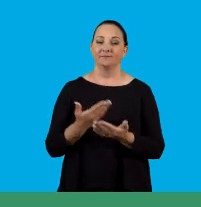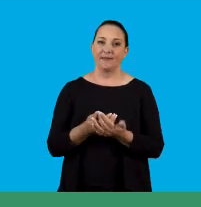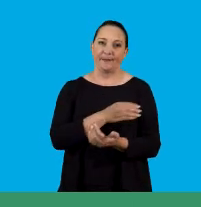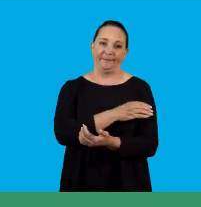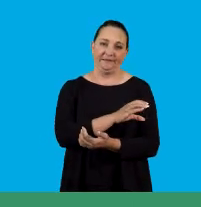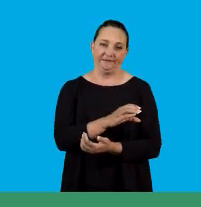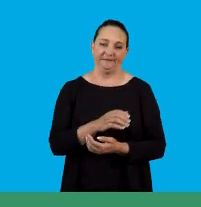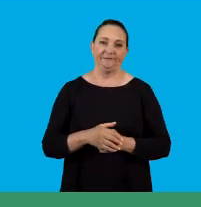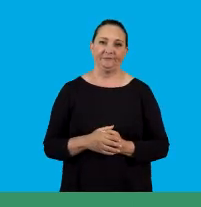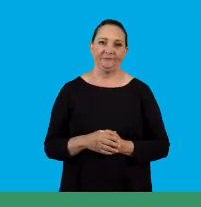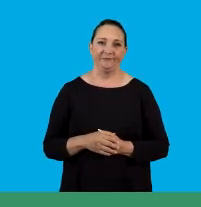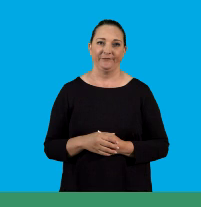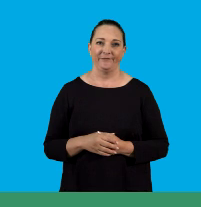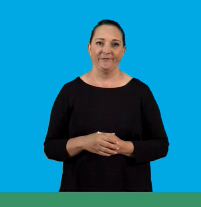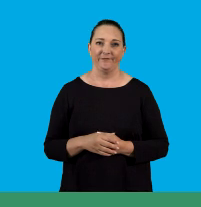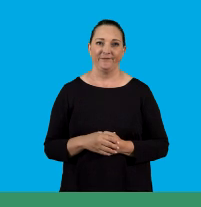capacity.